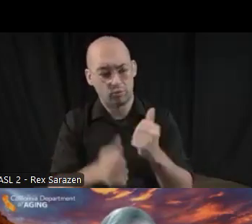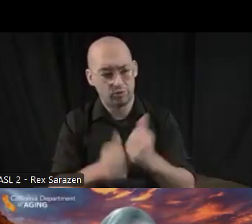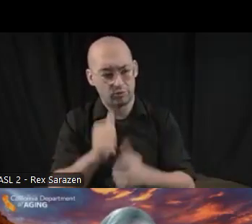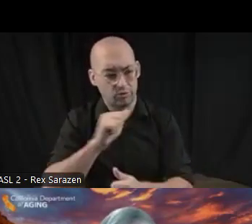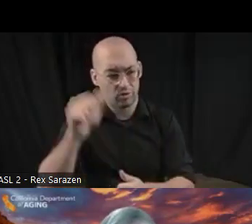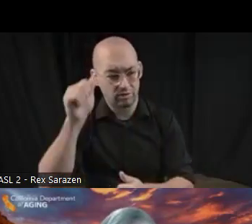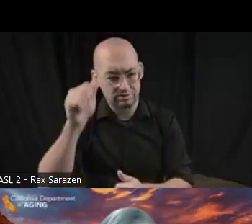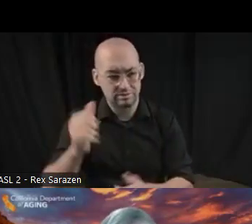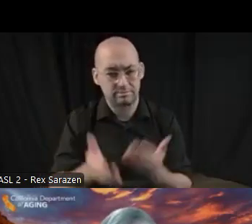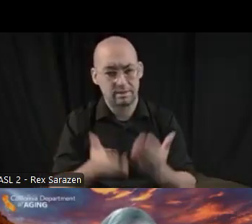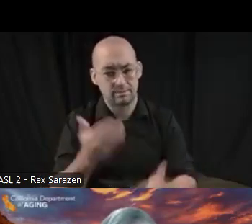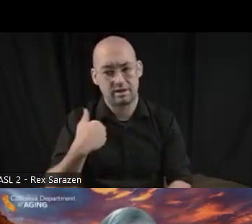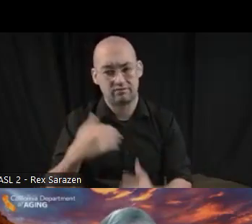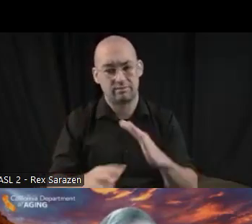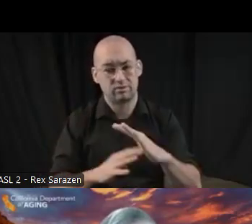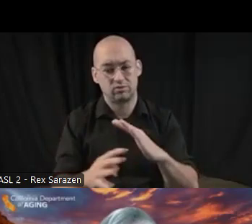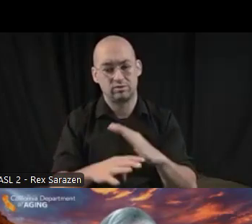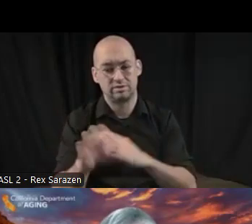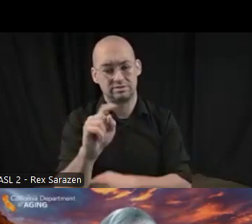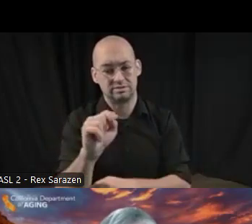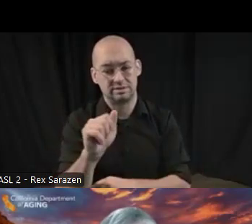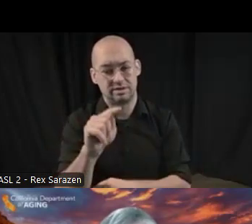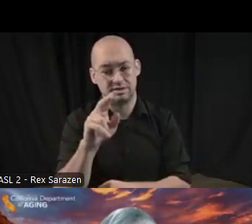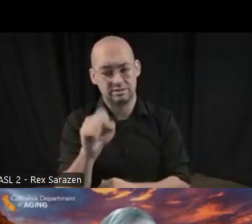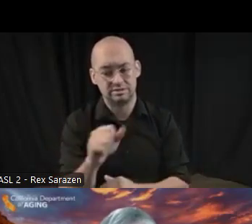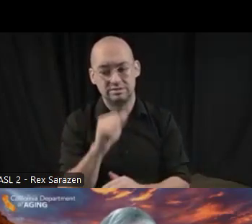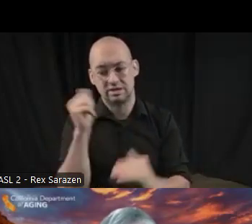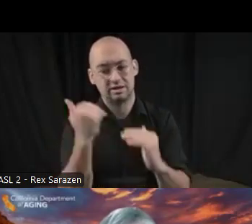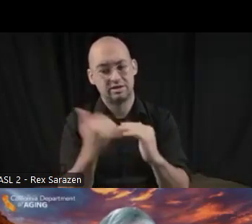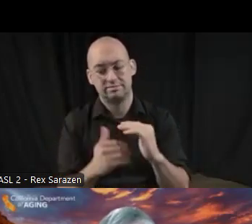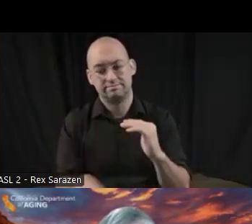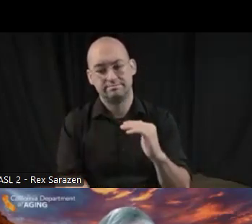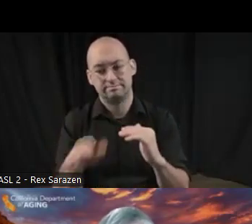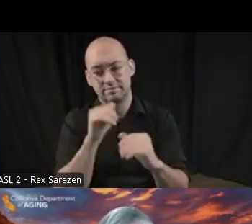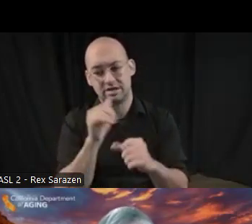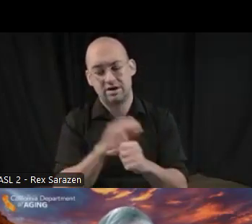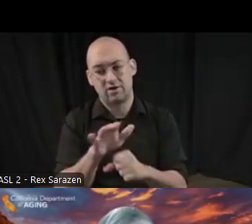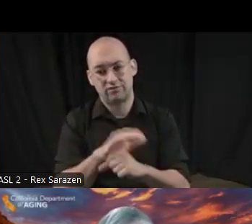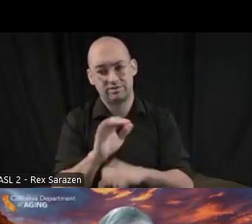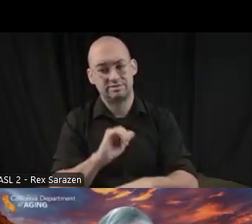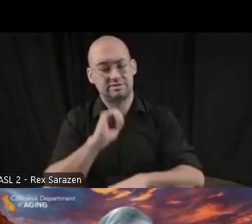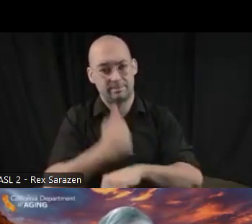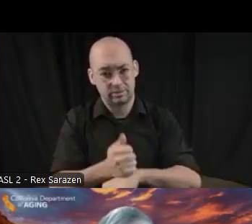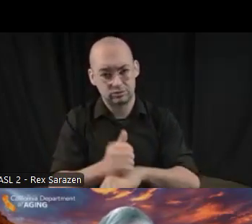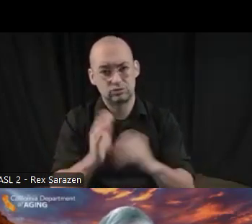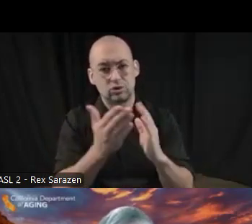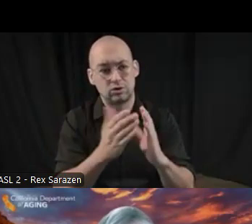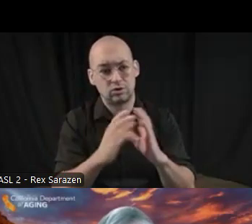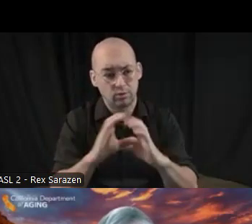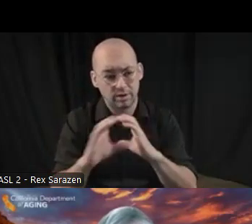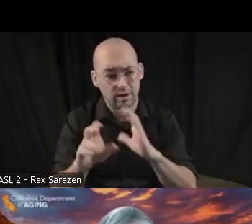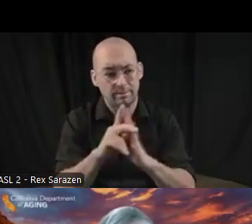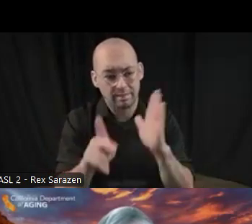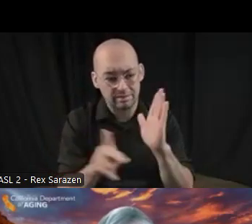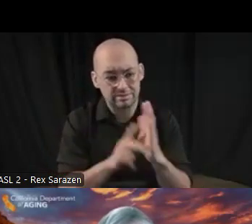have immigrant status in their facilities, the lack of an actual established communicated policy around